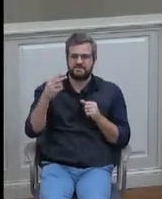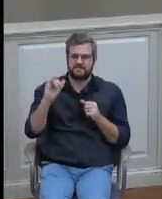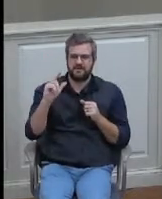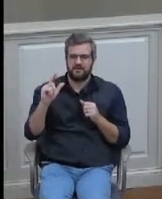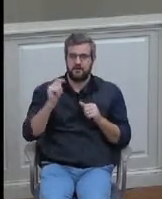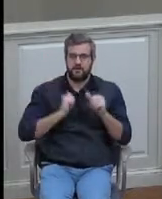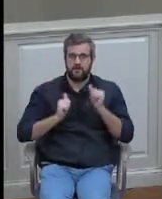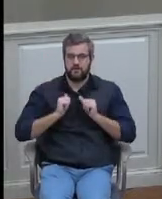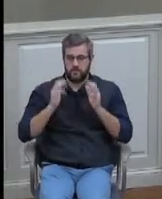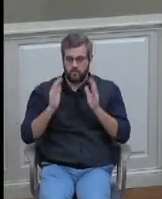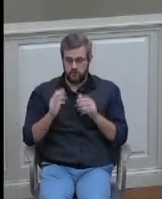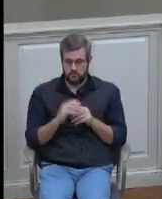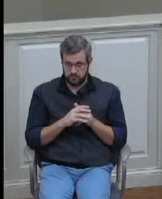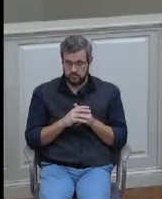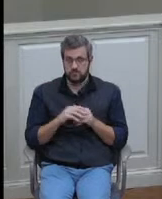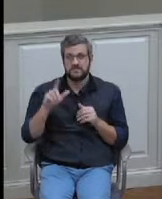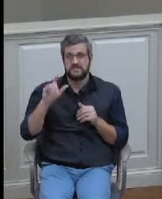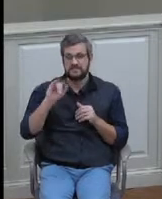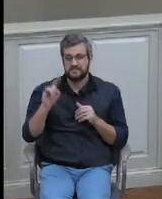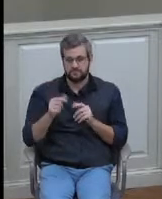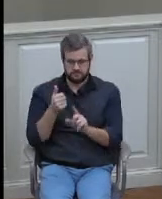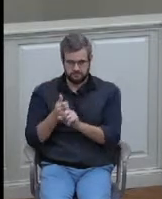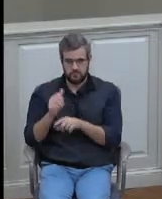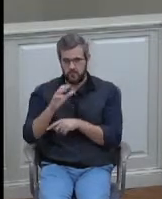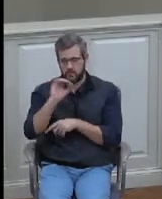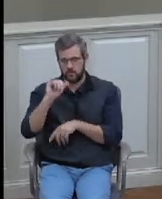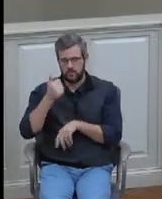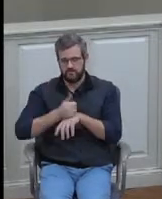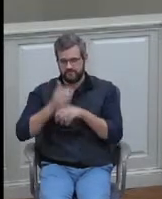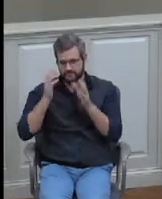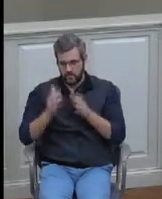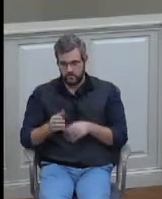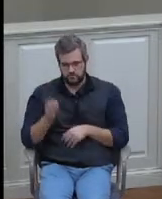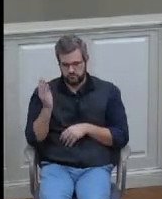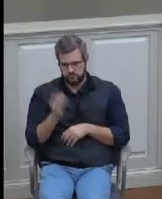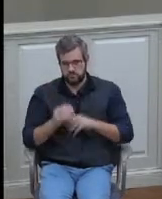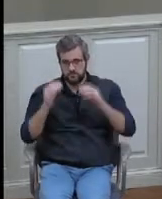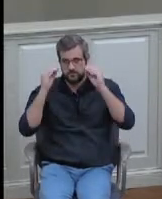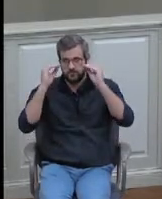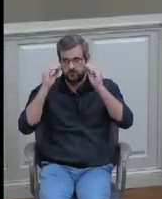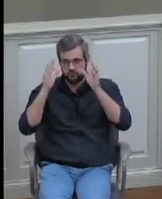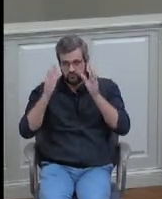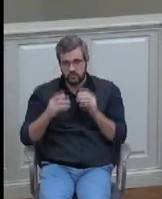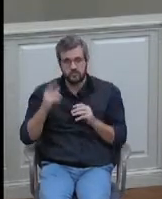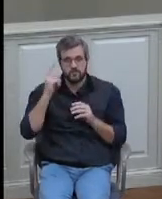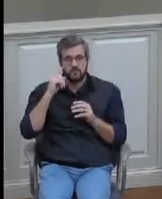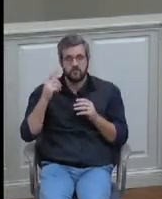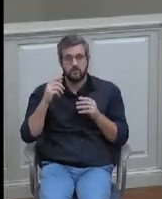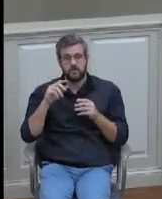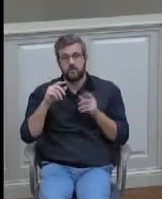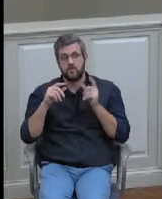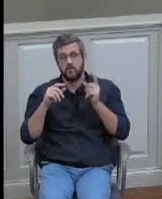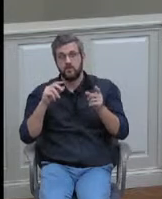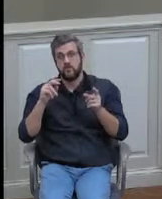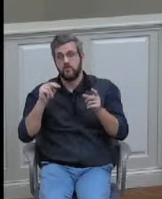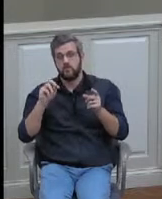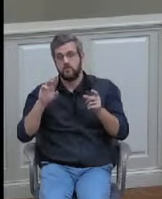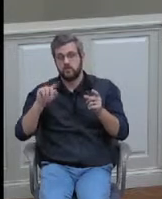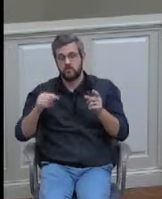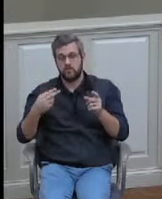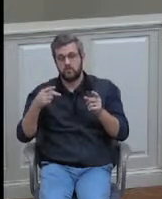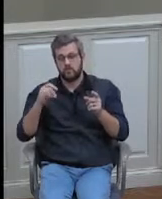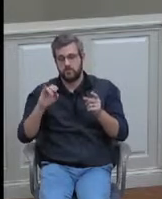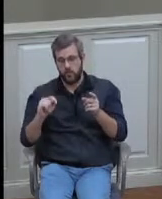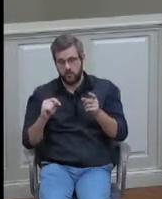And whereas Liz Orndorff was the co-founder and instructor of the playwriting program at North Point and was the